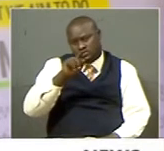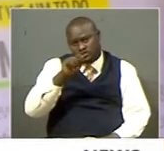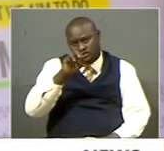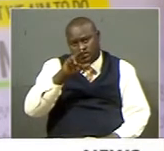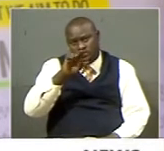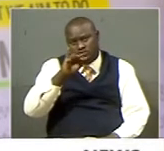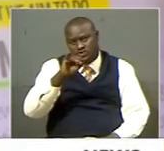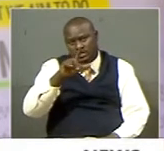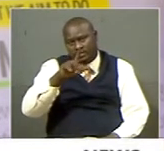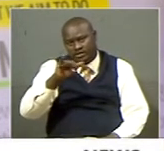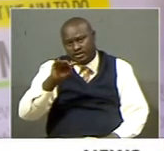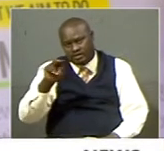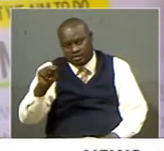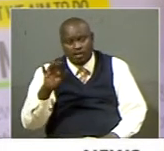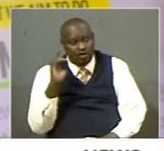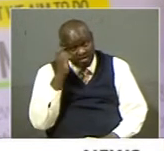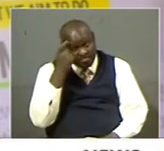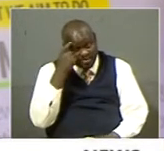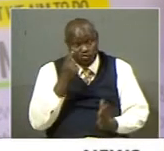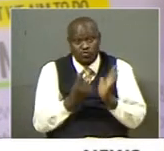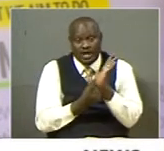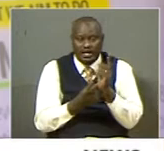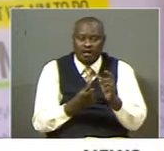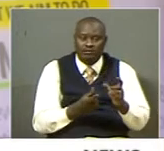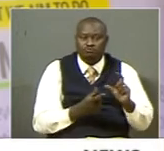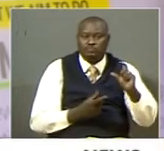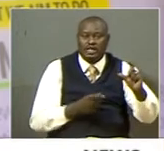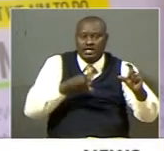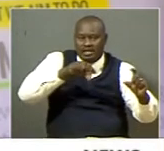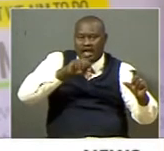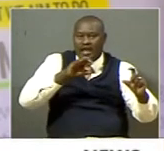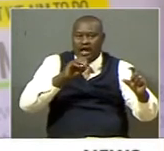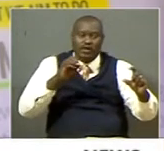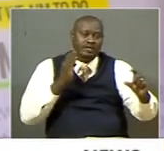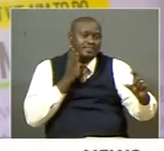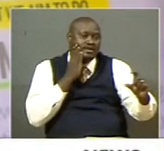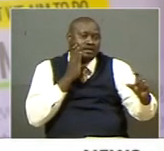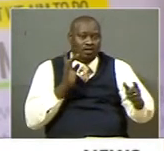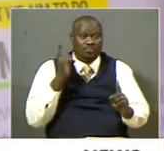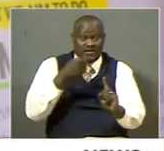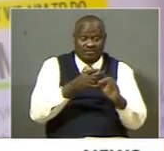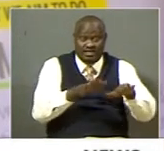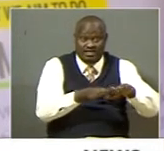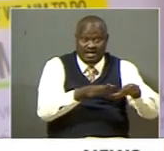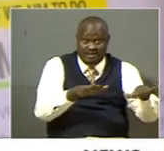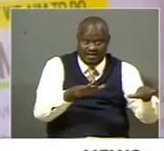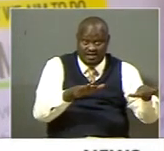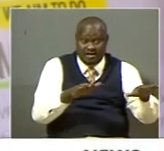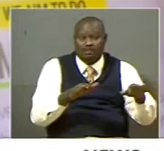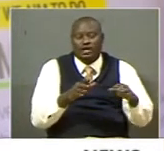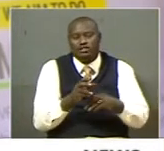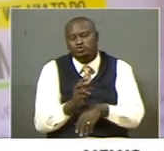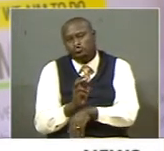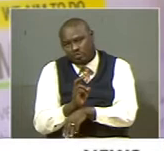Government of Uganda will be contributing 900 billion, which is mainly going into the land acquisition and the supervision